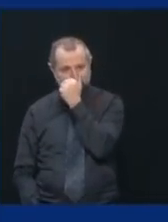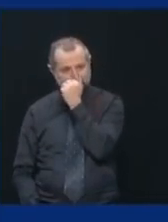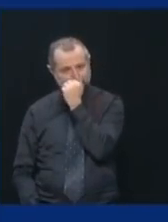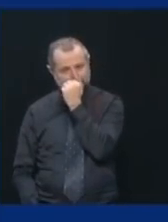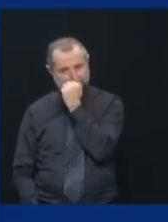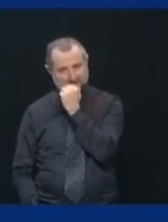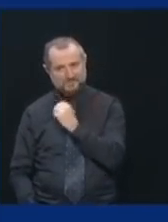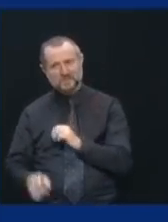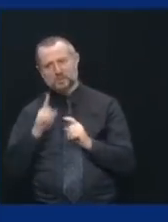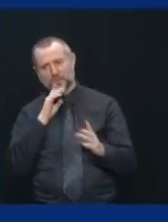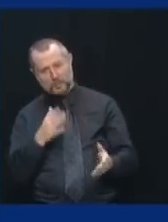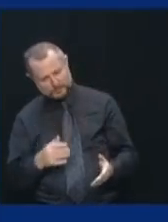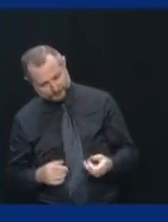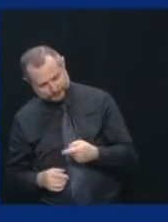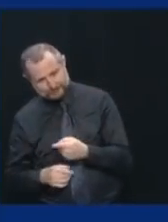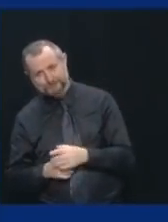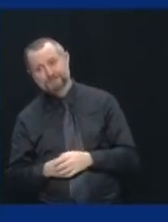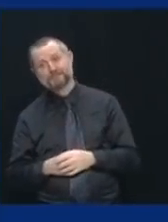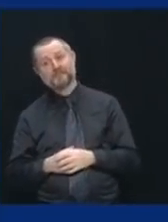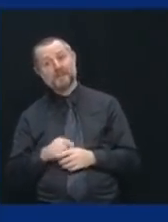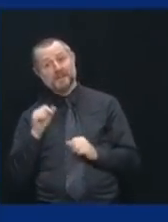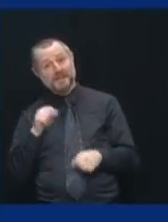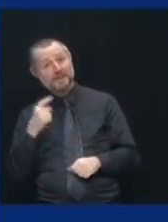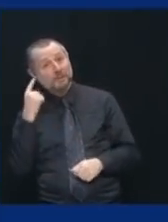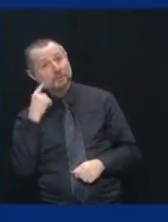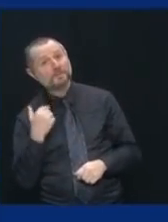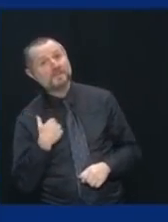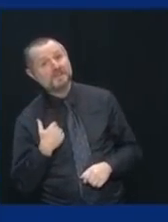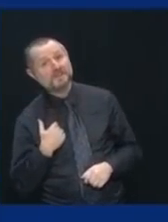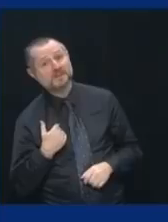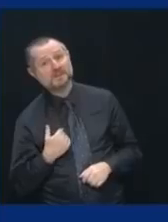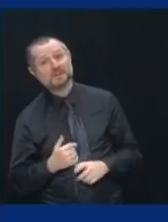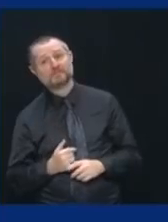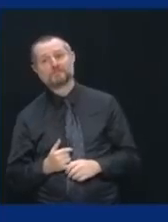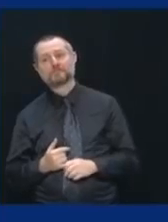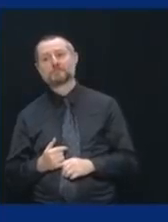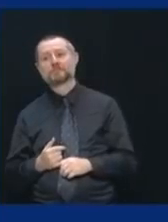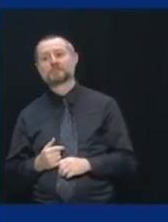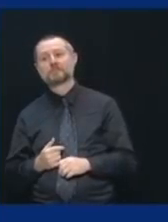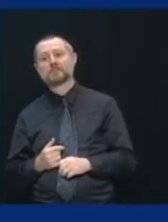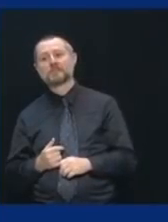I'm unmuted, Governor. Can you hear me?